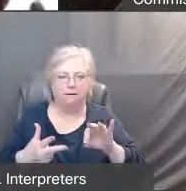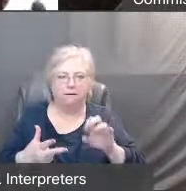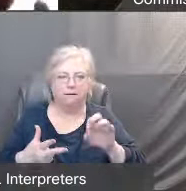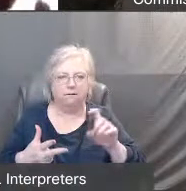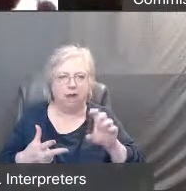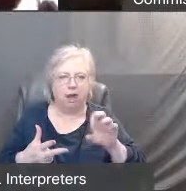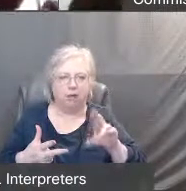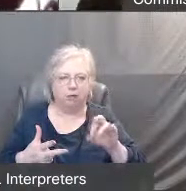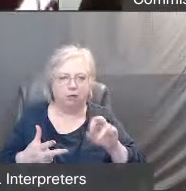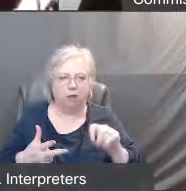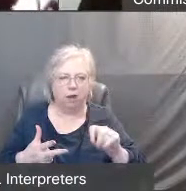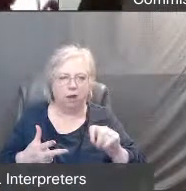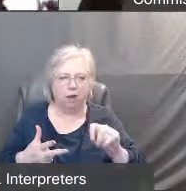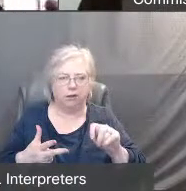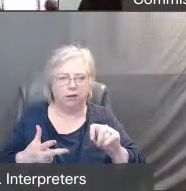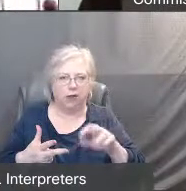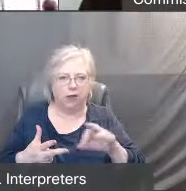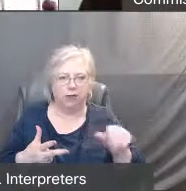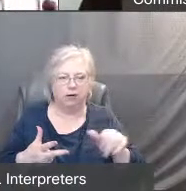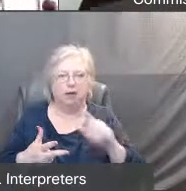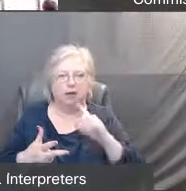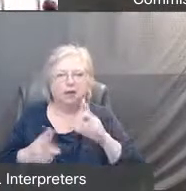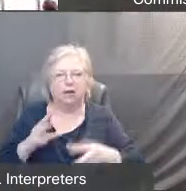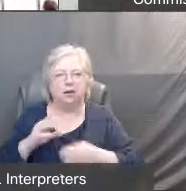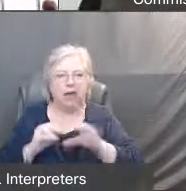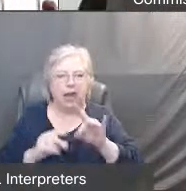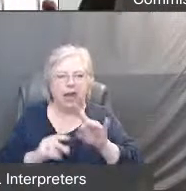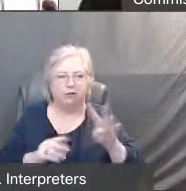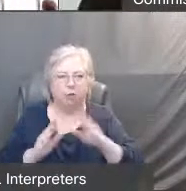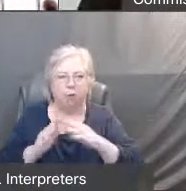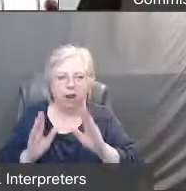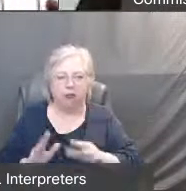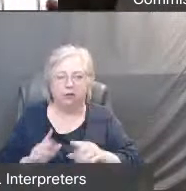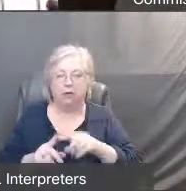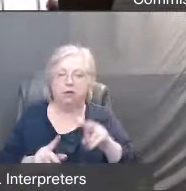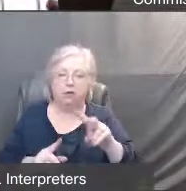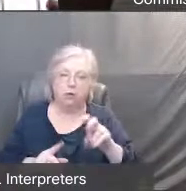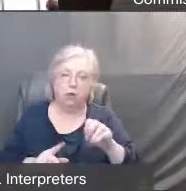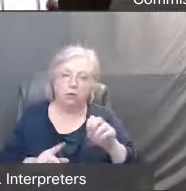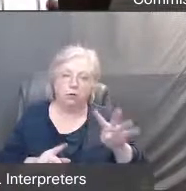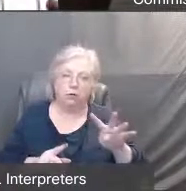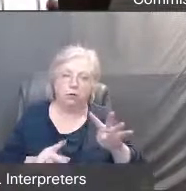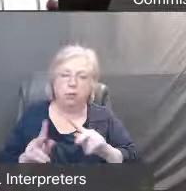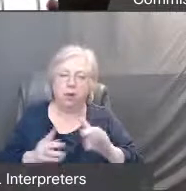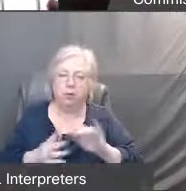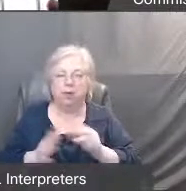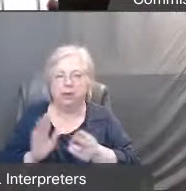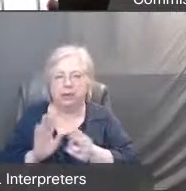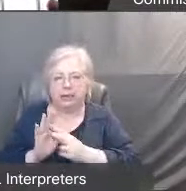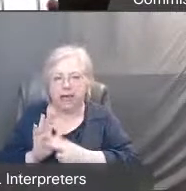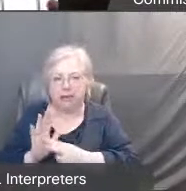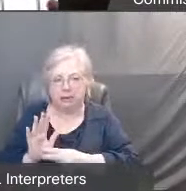totals 84 housing units, in addition to the 204 neighbors who signed the petition. There's a few